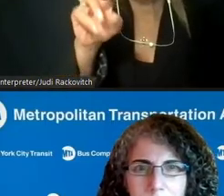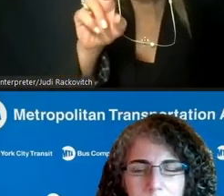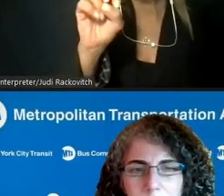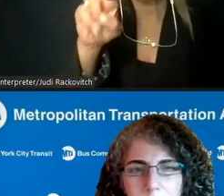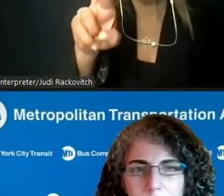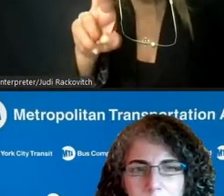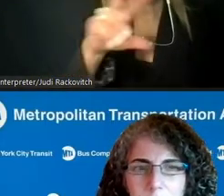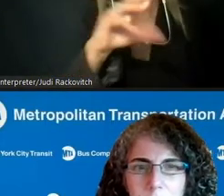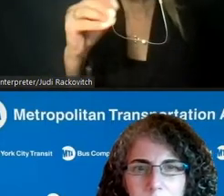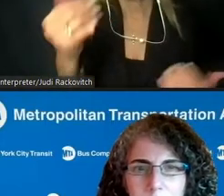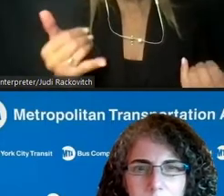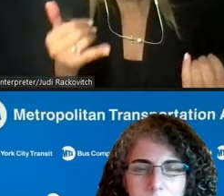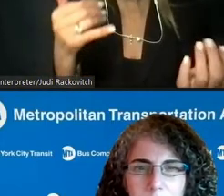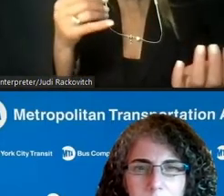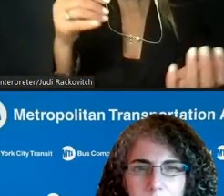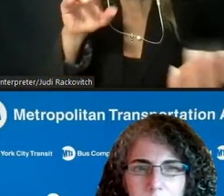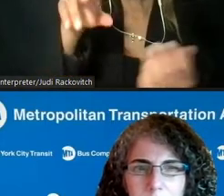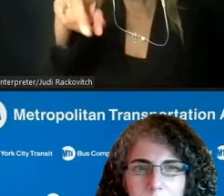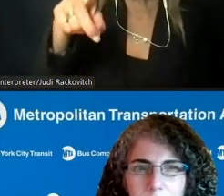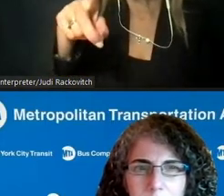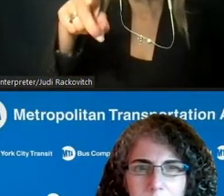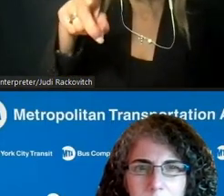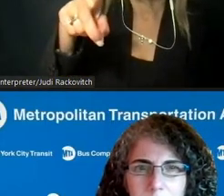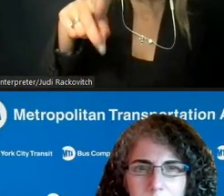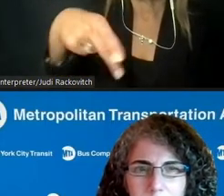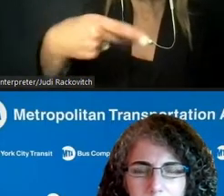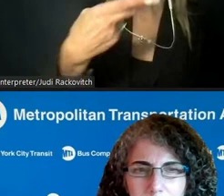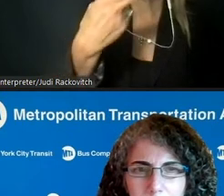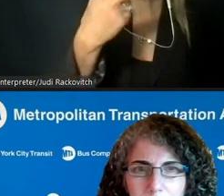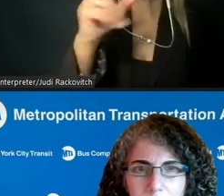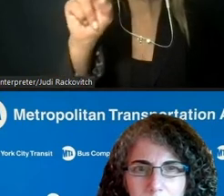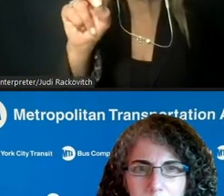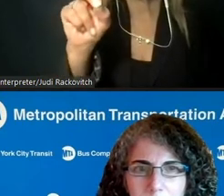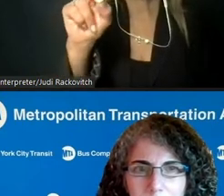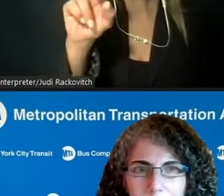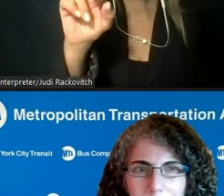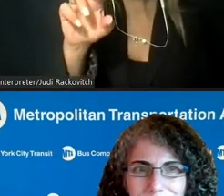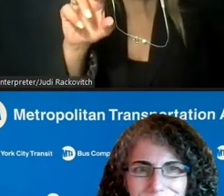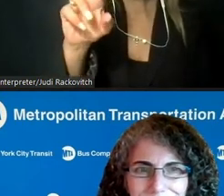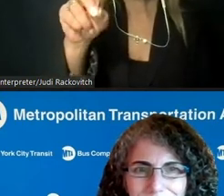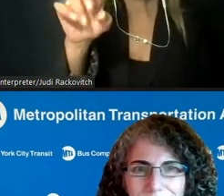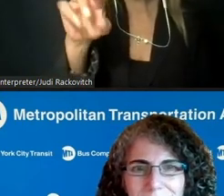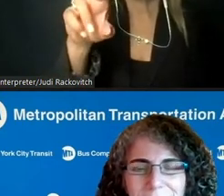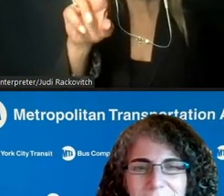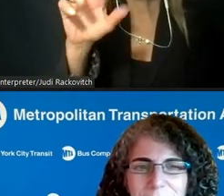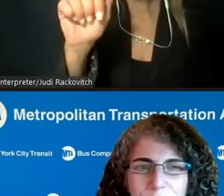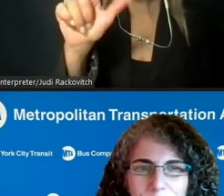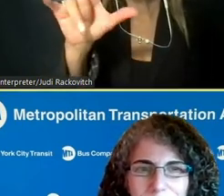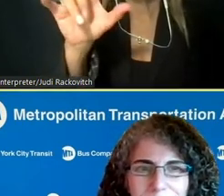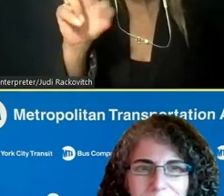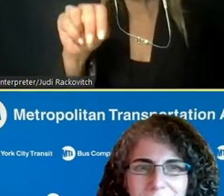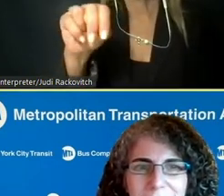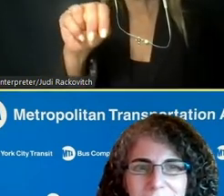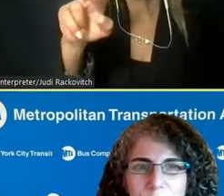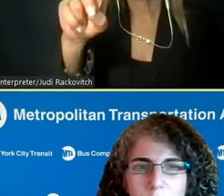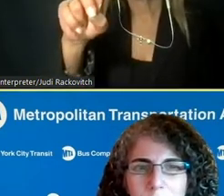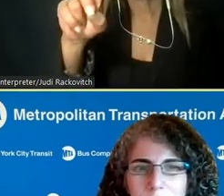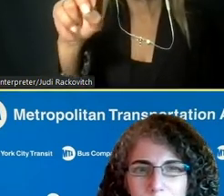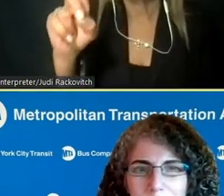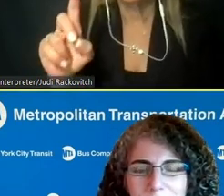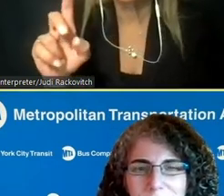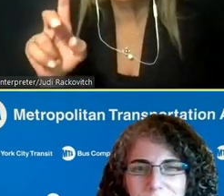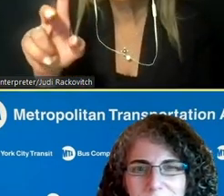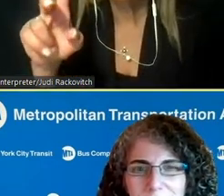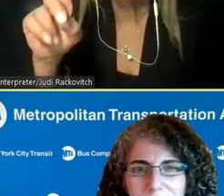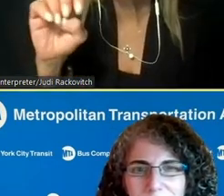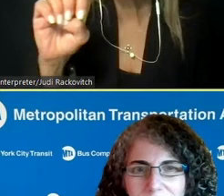from Dr. Allison Desireno, MTA's Deputy Chief Operating Officer. Thank you and thank you all